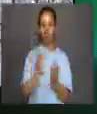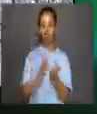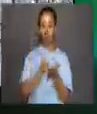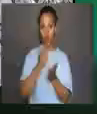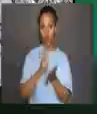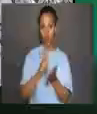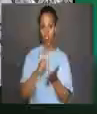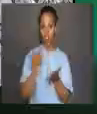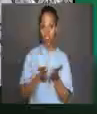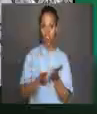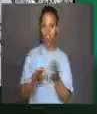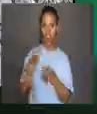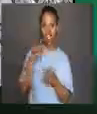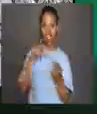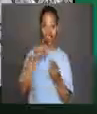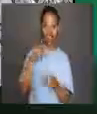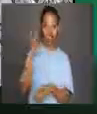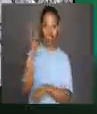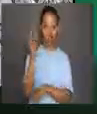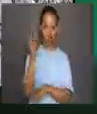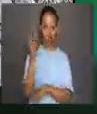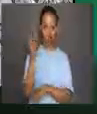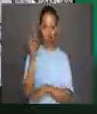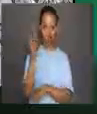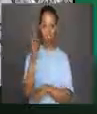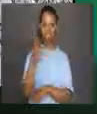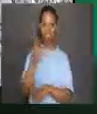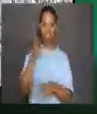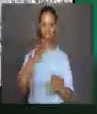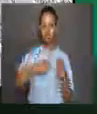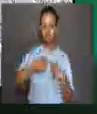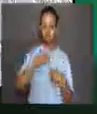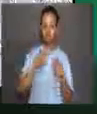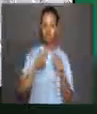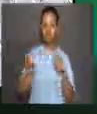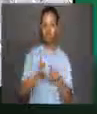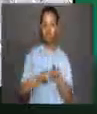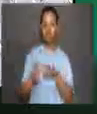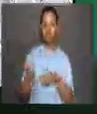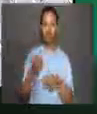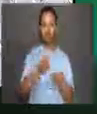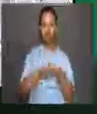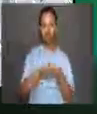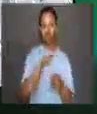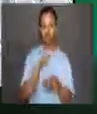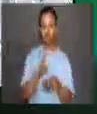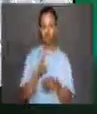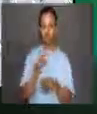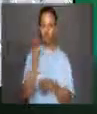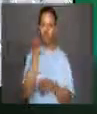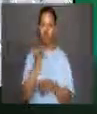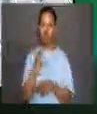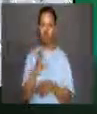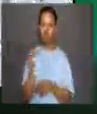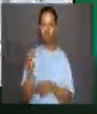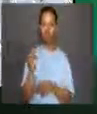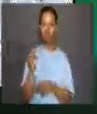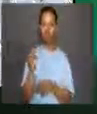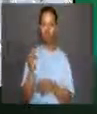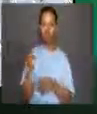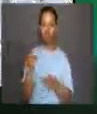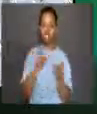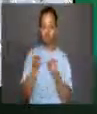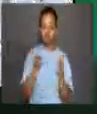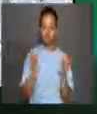Taiga trees are well suited for the environment. They are thin and grow close